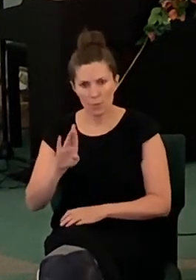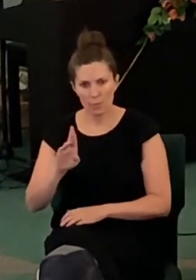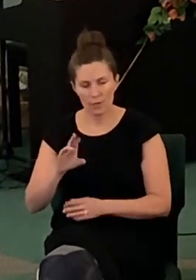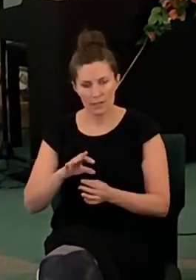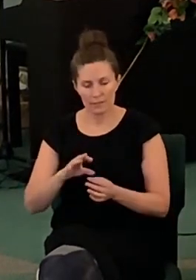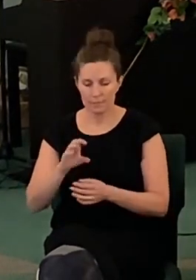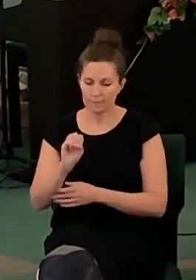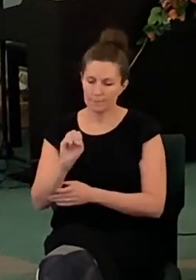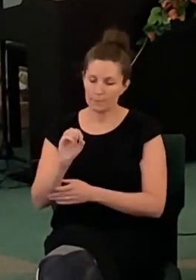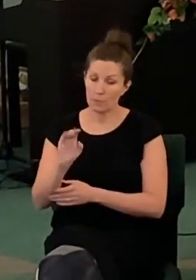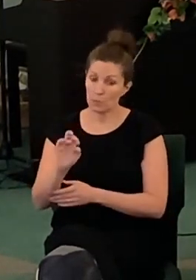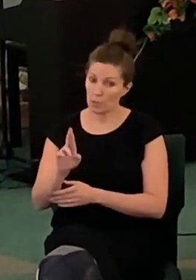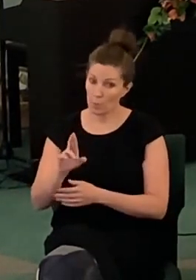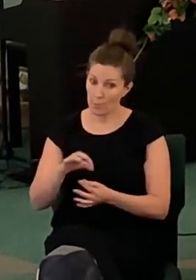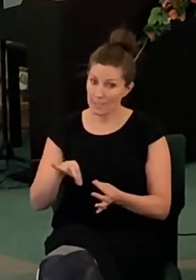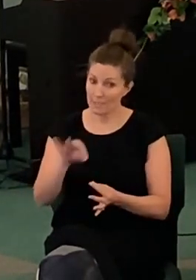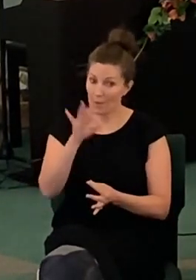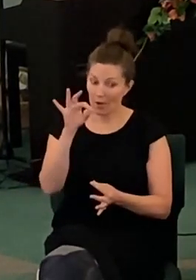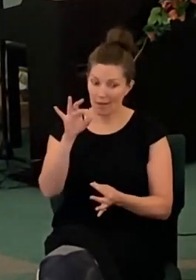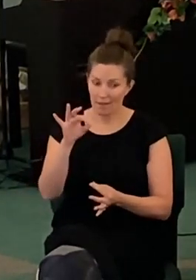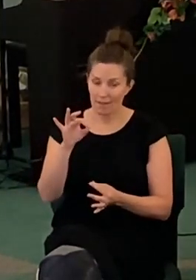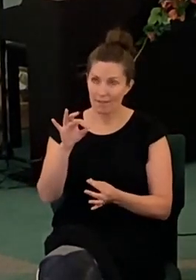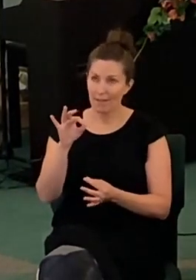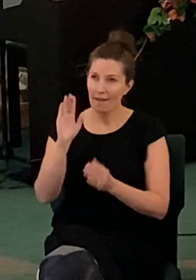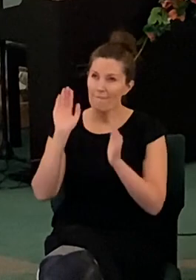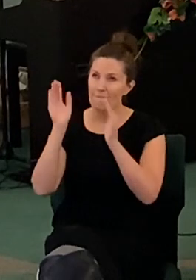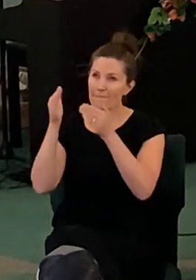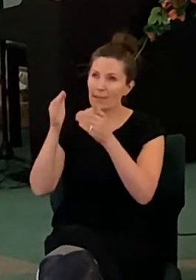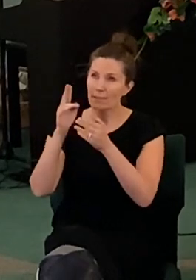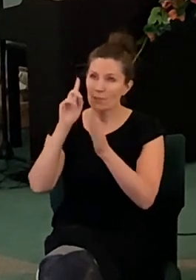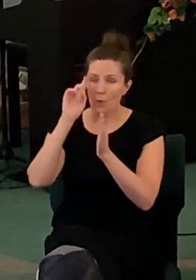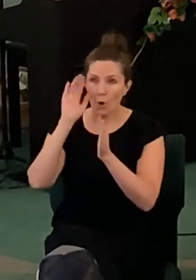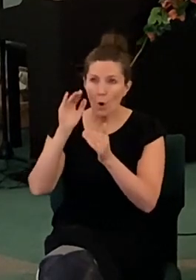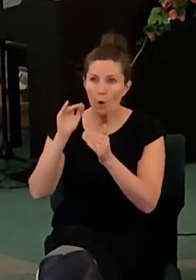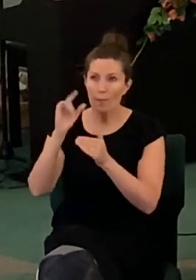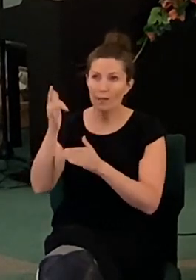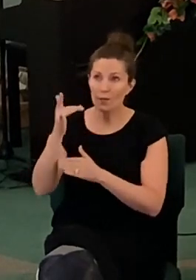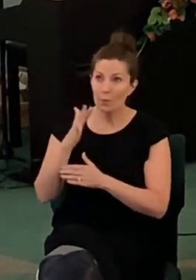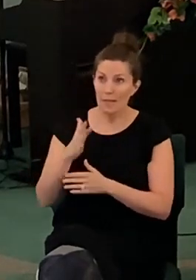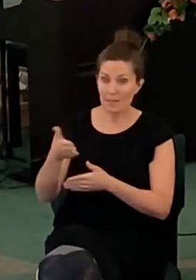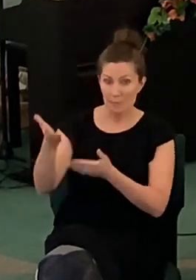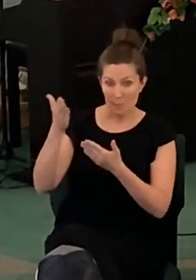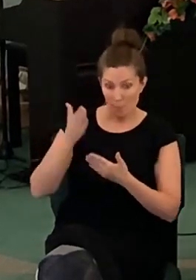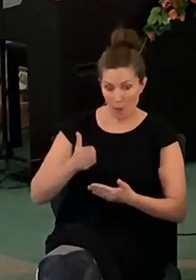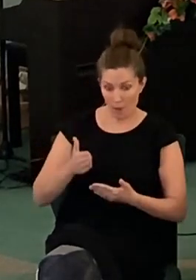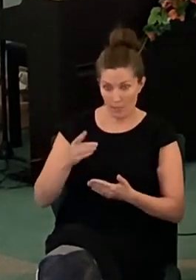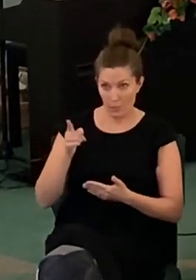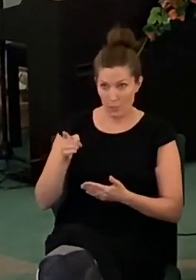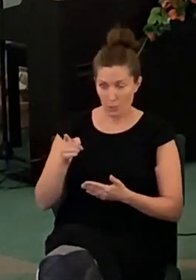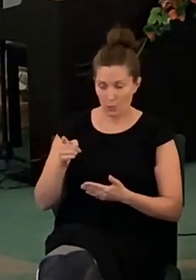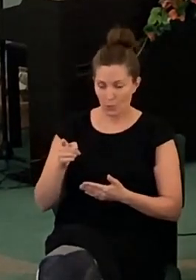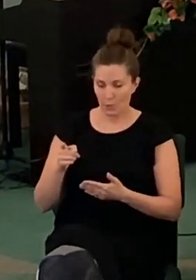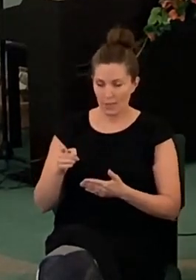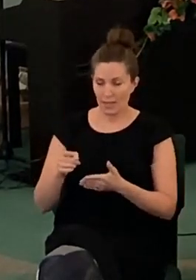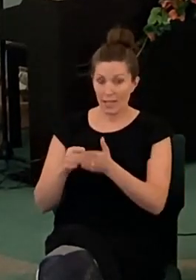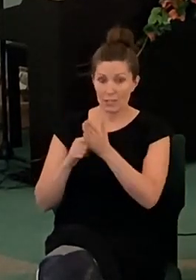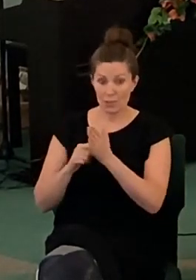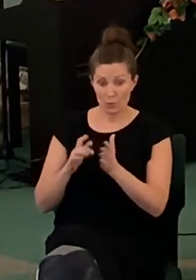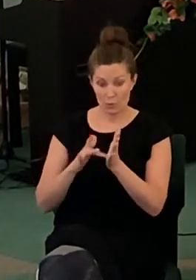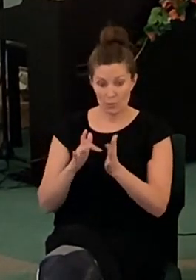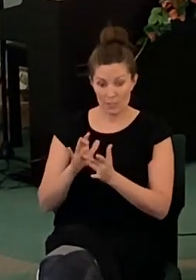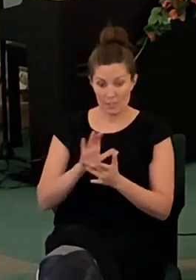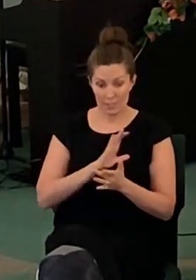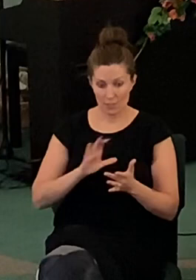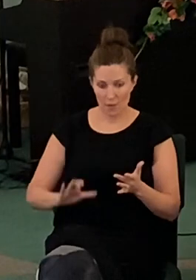your hope completely on the grace to be brought to you at the revelation of Jesus Christ. As obedient children, do not